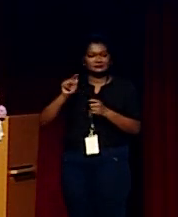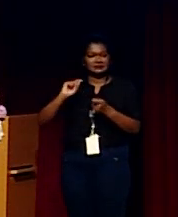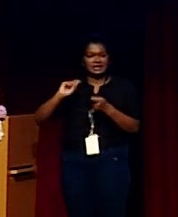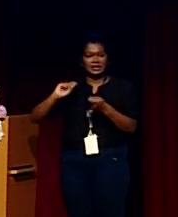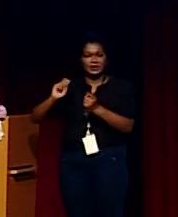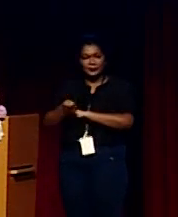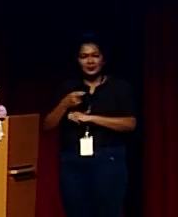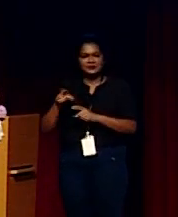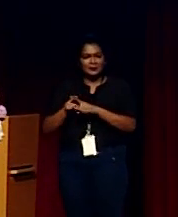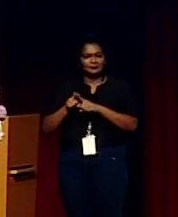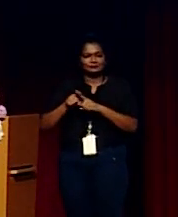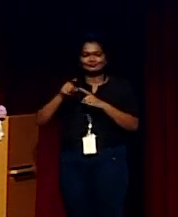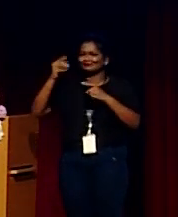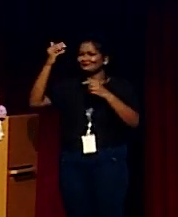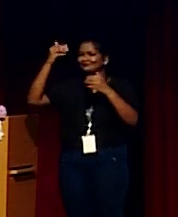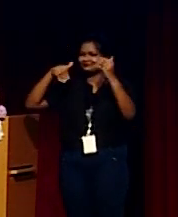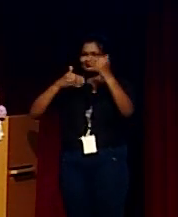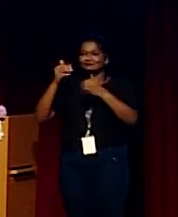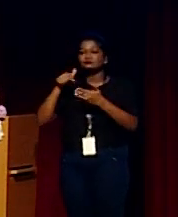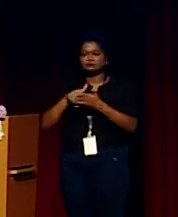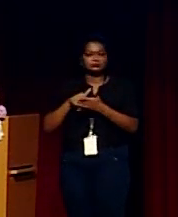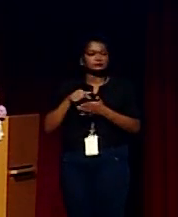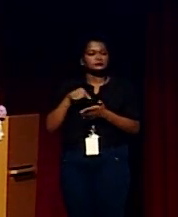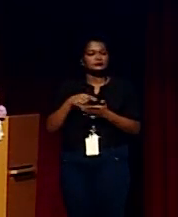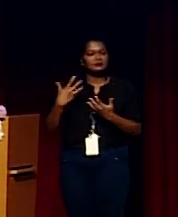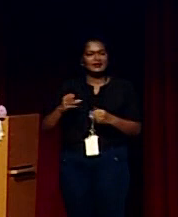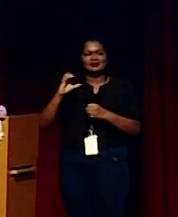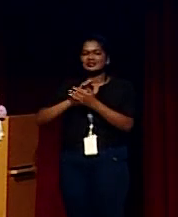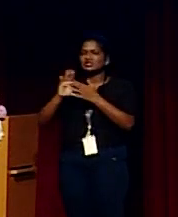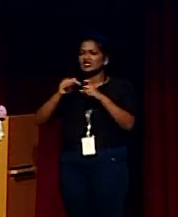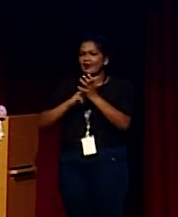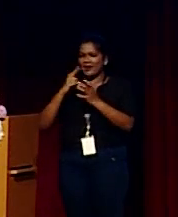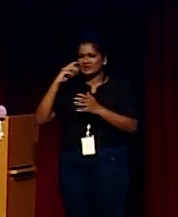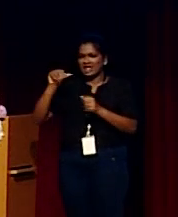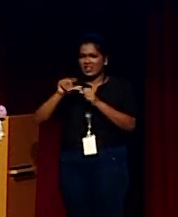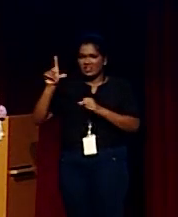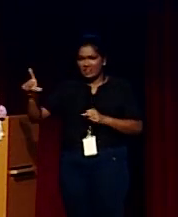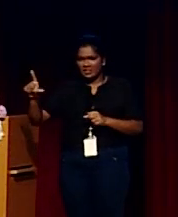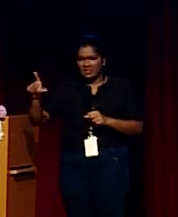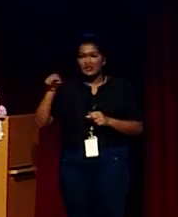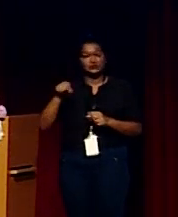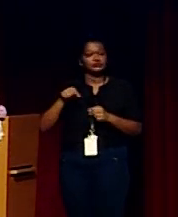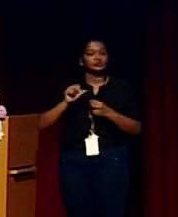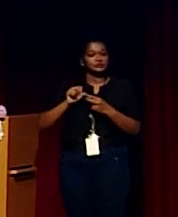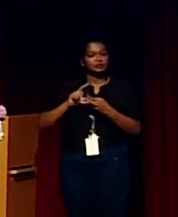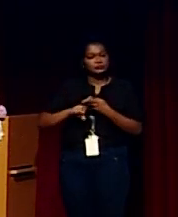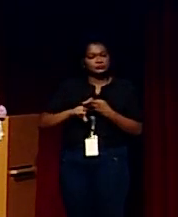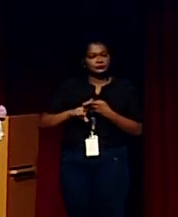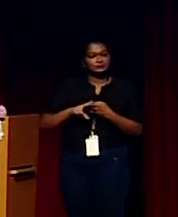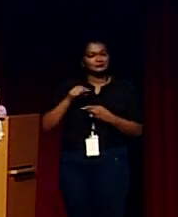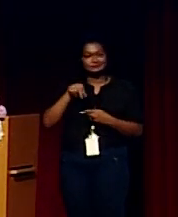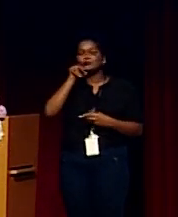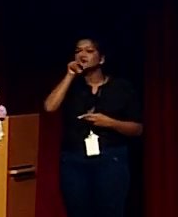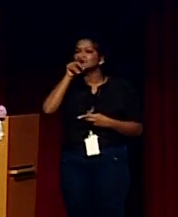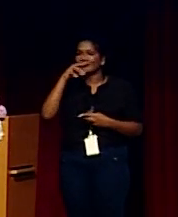commercializing with in my company. And that's a chemical diagram. And let's just have this talk to you. Molecule